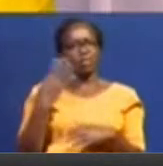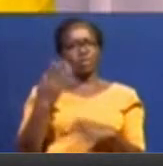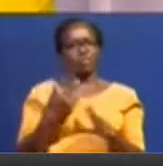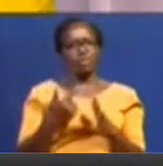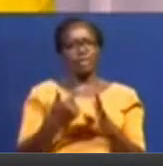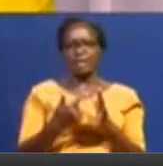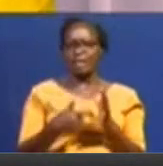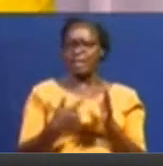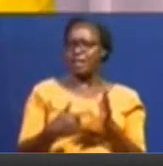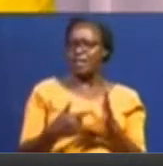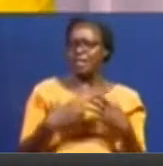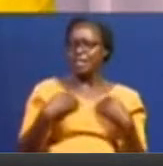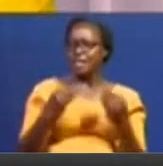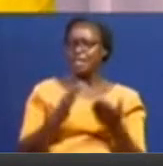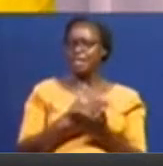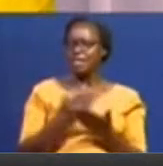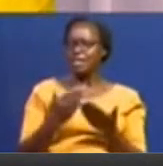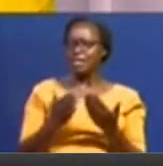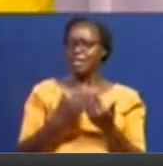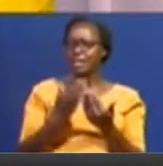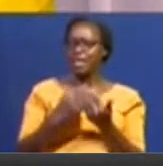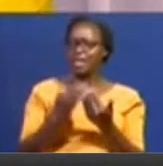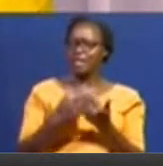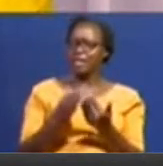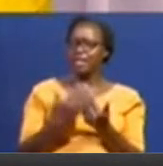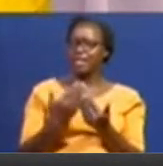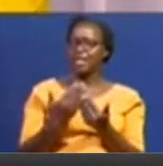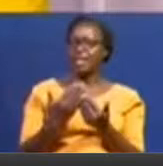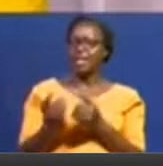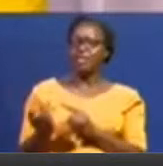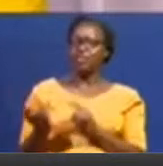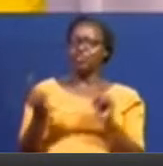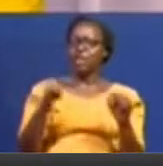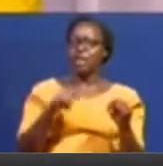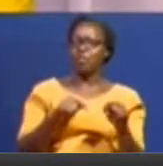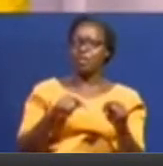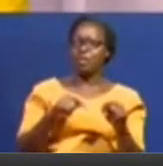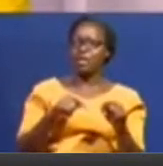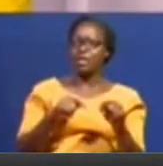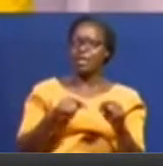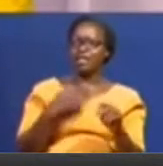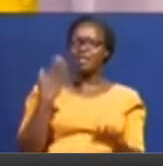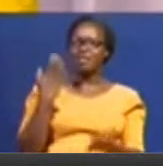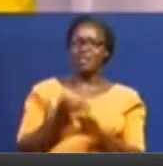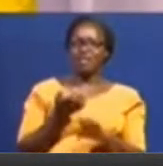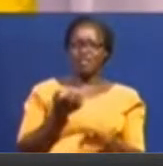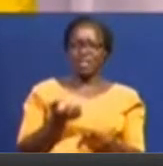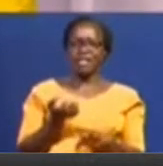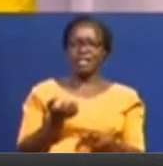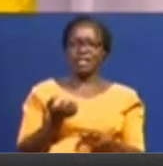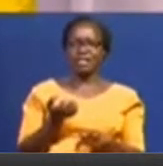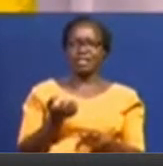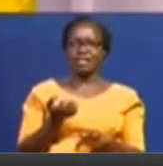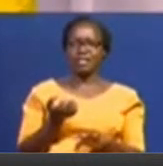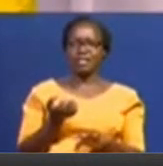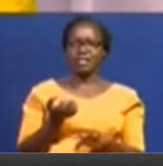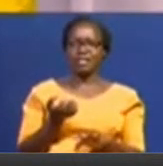industry, healthcare, and you come into this very difficult,